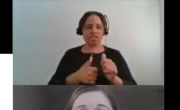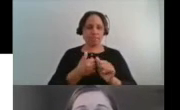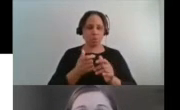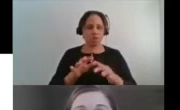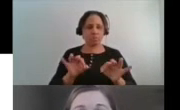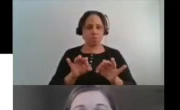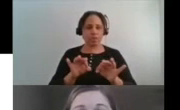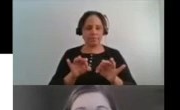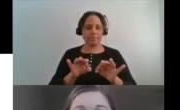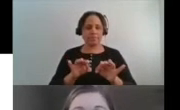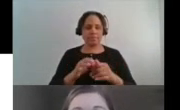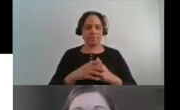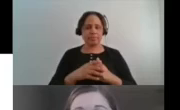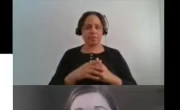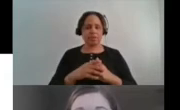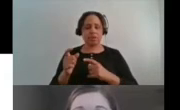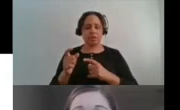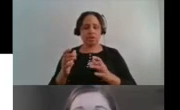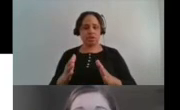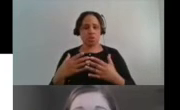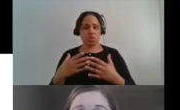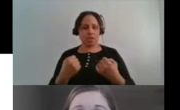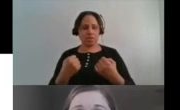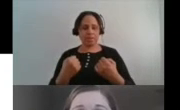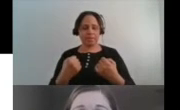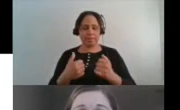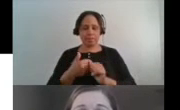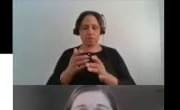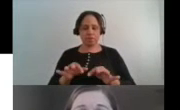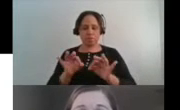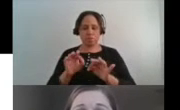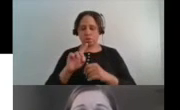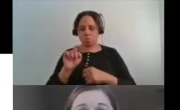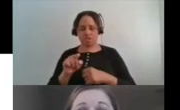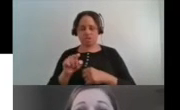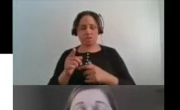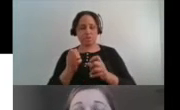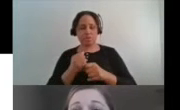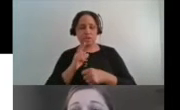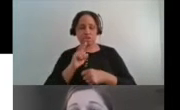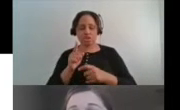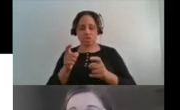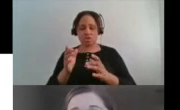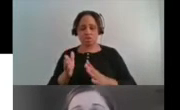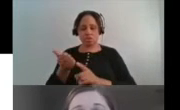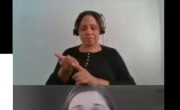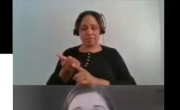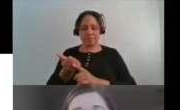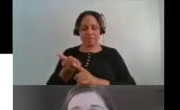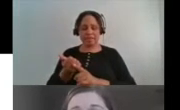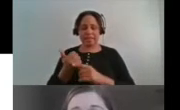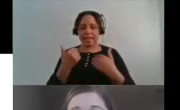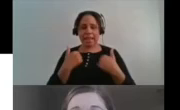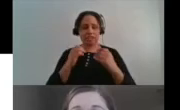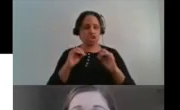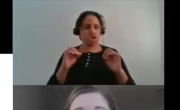health is the biggest question. Once there's a donor involved, we want to make sure that that donor, again, has no risk